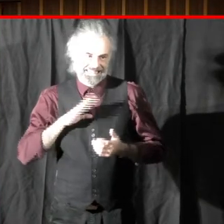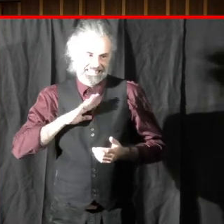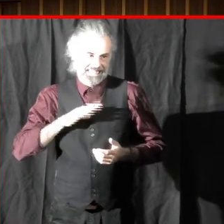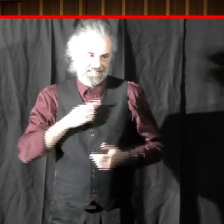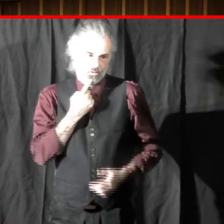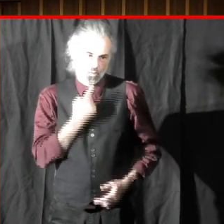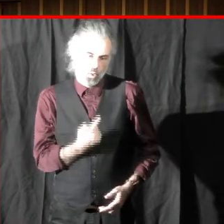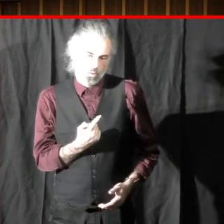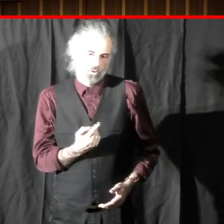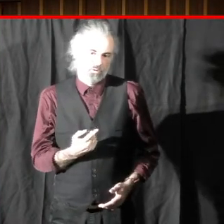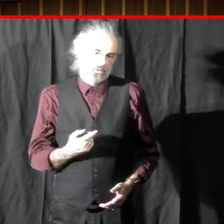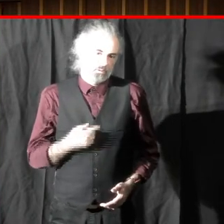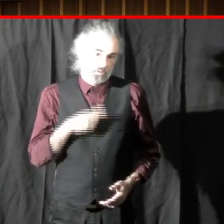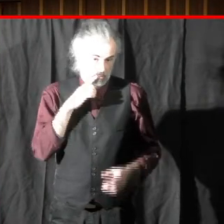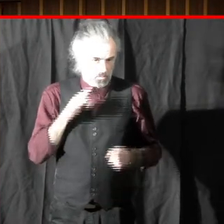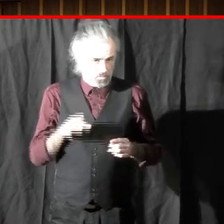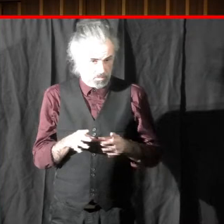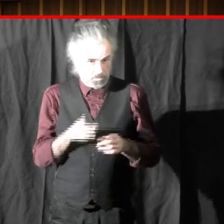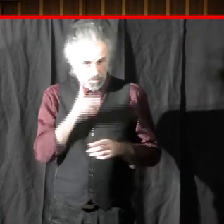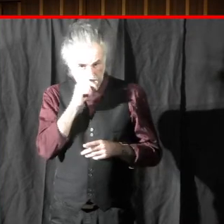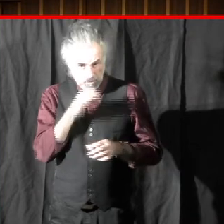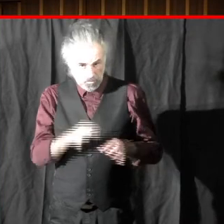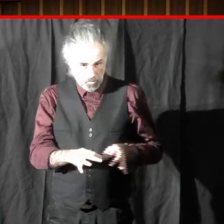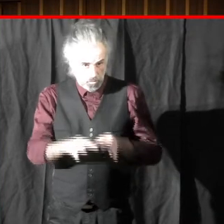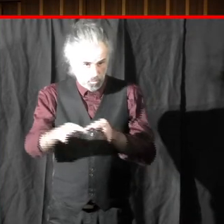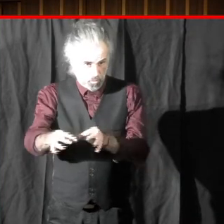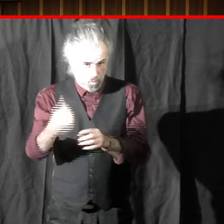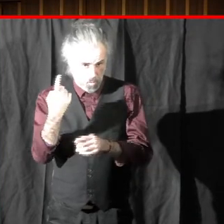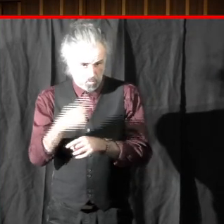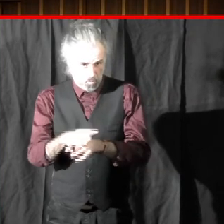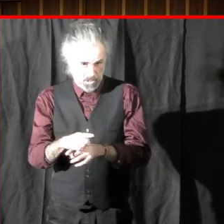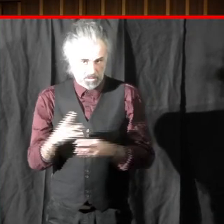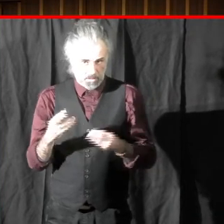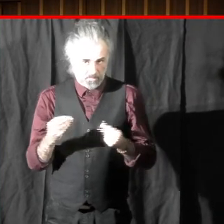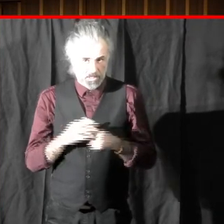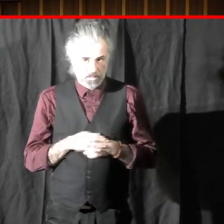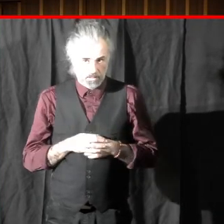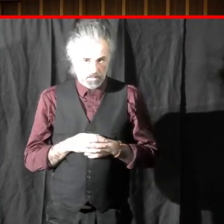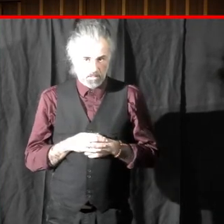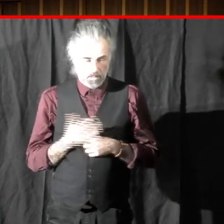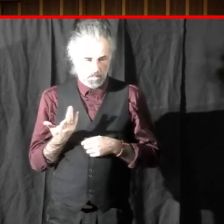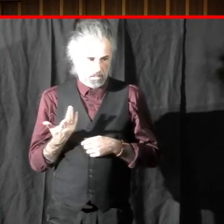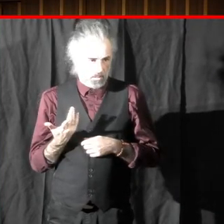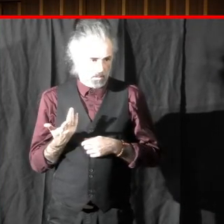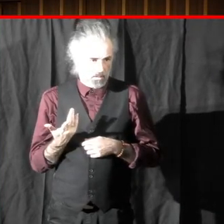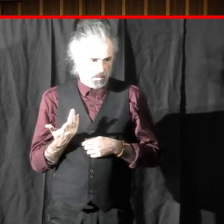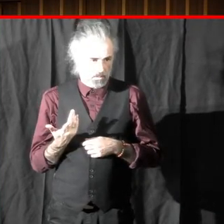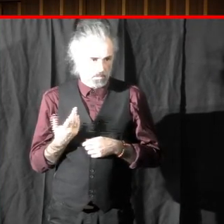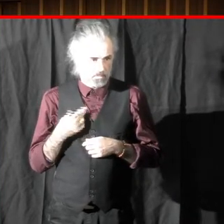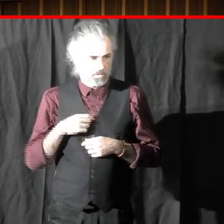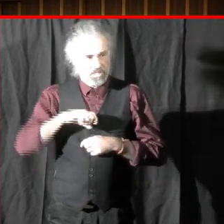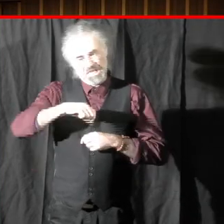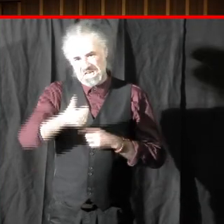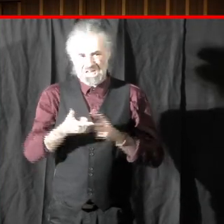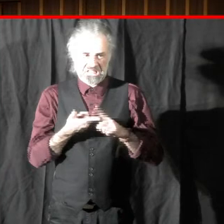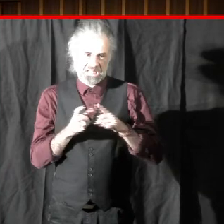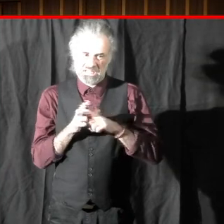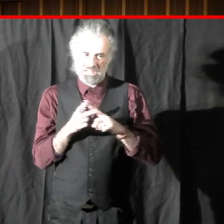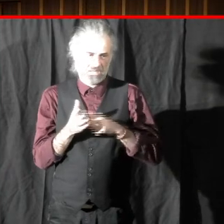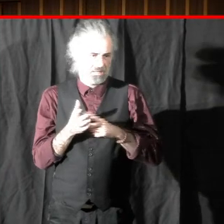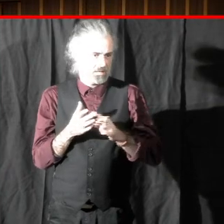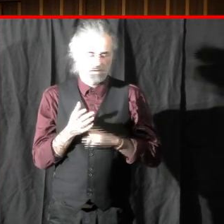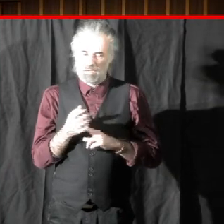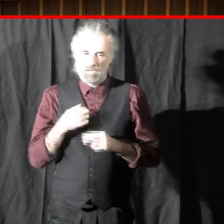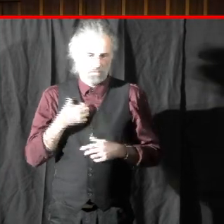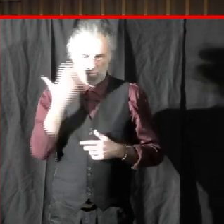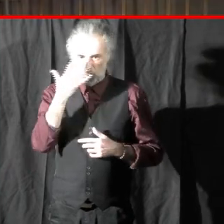it. Is it possible to delay it for a week or something? So to have it on the next and next edition? Because I'm afraid that